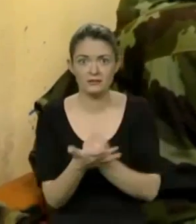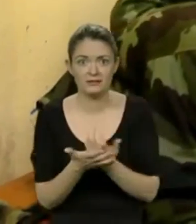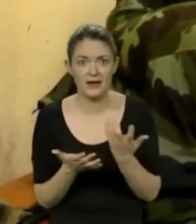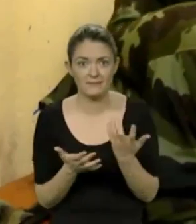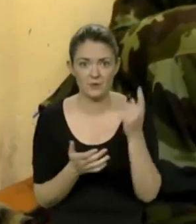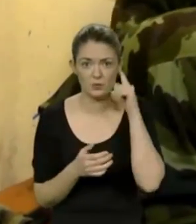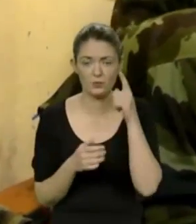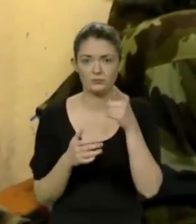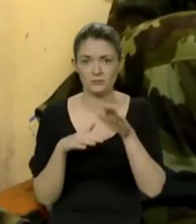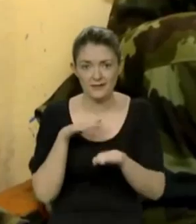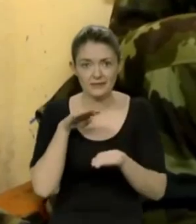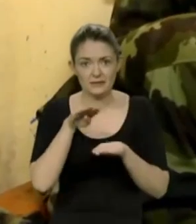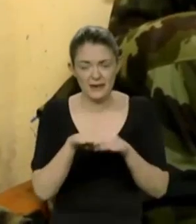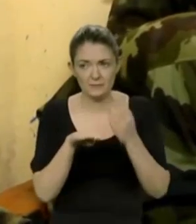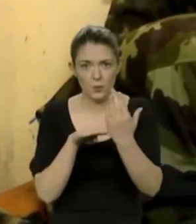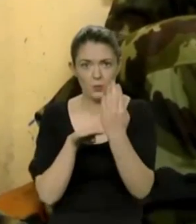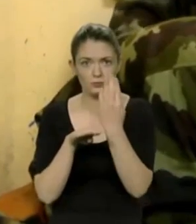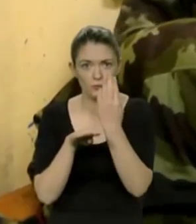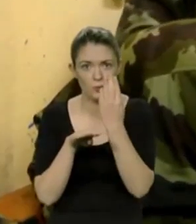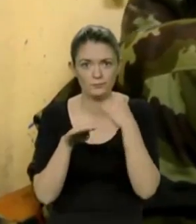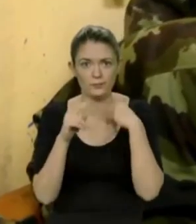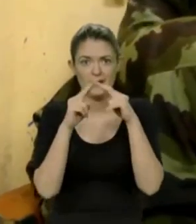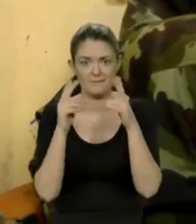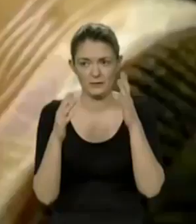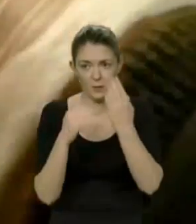we take is a step closer to the camp and it's a step closer to the finish line.